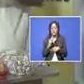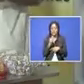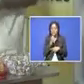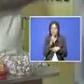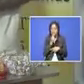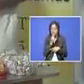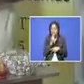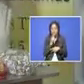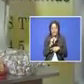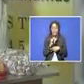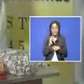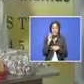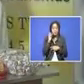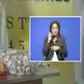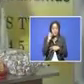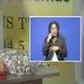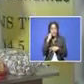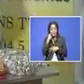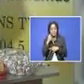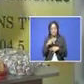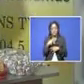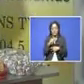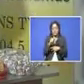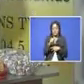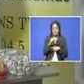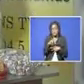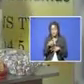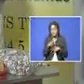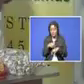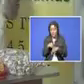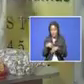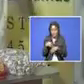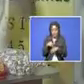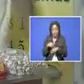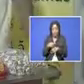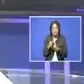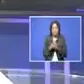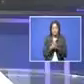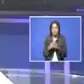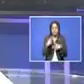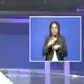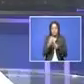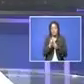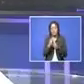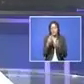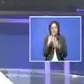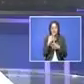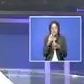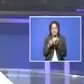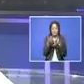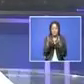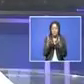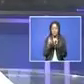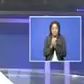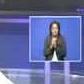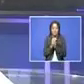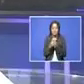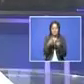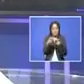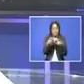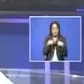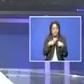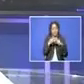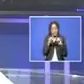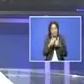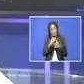other flavors we can do. We can customize colors if that's what you're looking for. All right, perfect. And so give me, I guess,